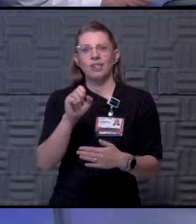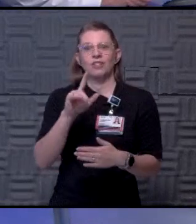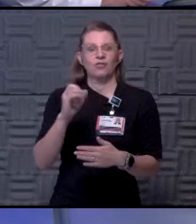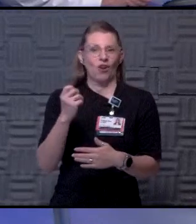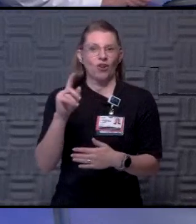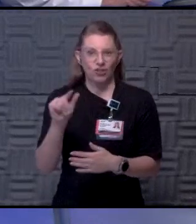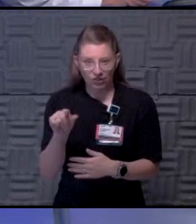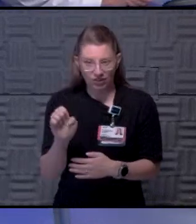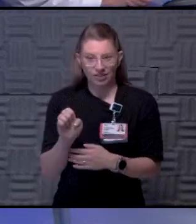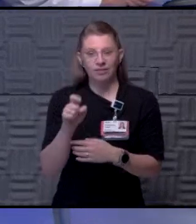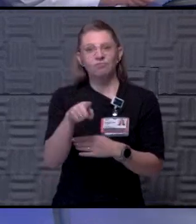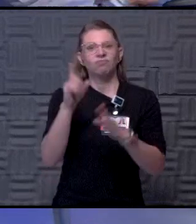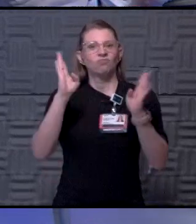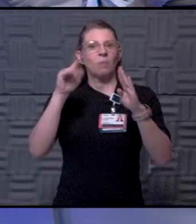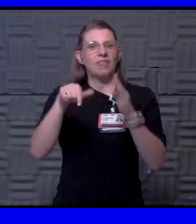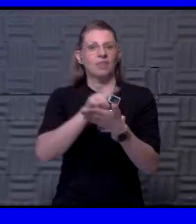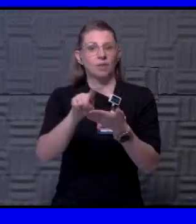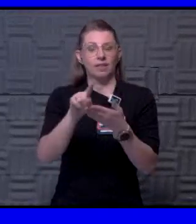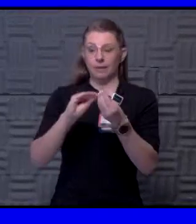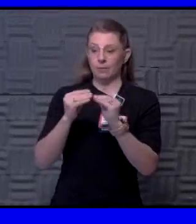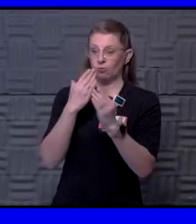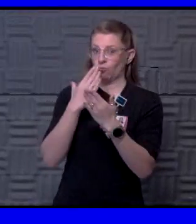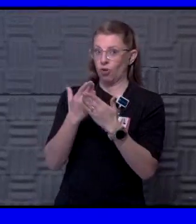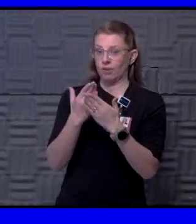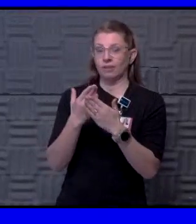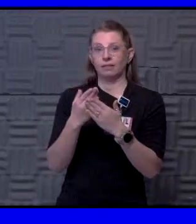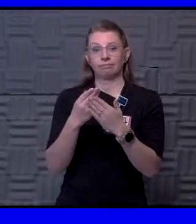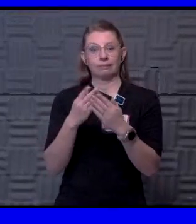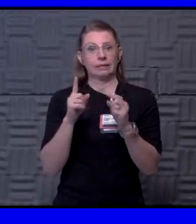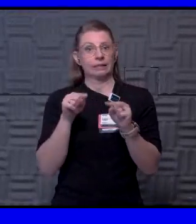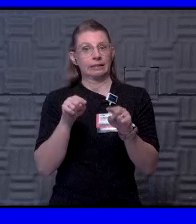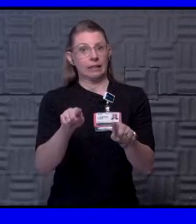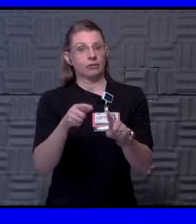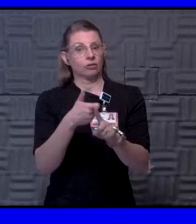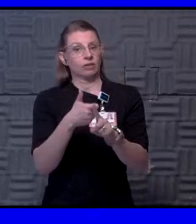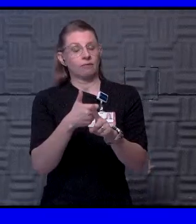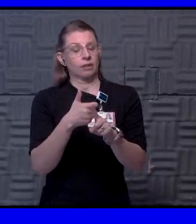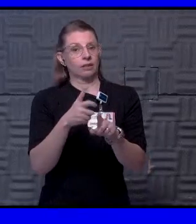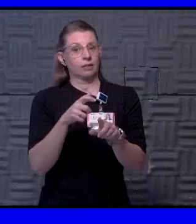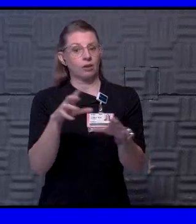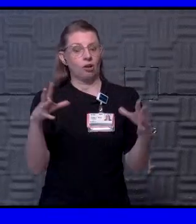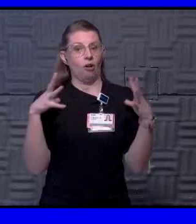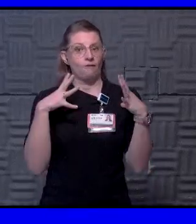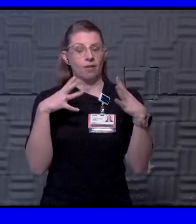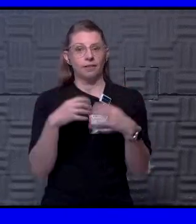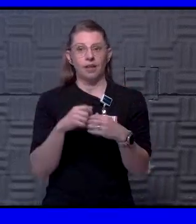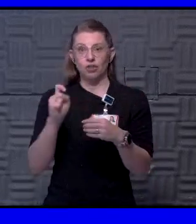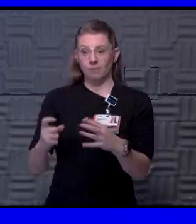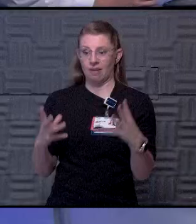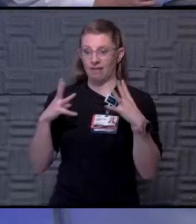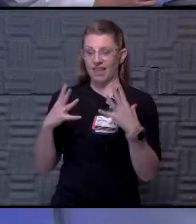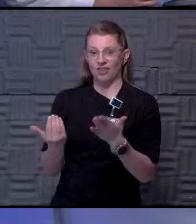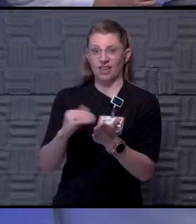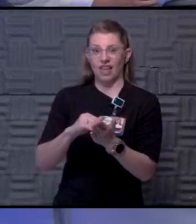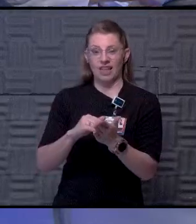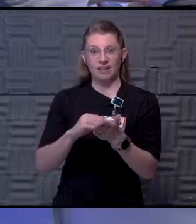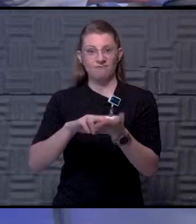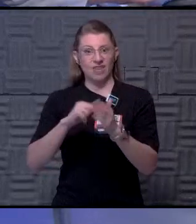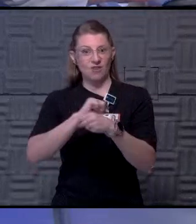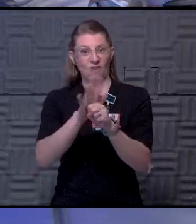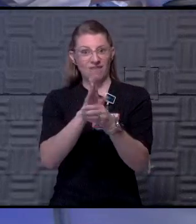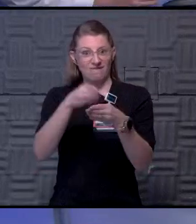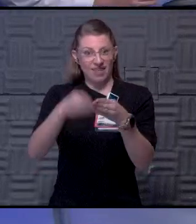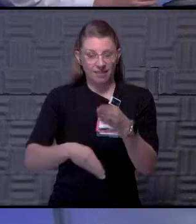guys are in trouble this week. Our numbers have been good though since you've been gone. Really. Yeah. Well, it's really I should go back on vacation. Done.